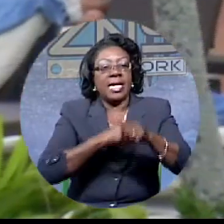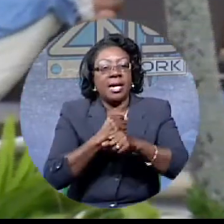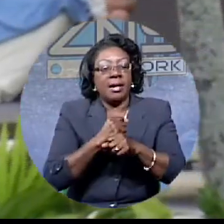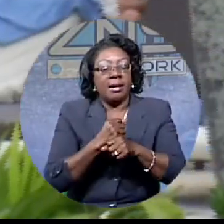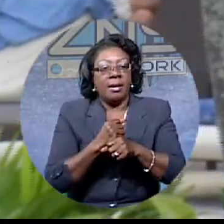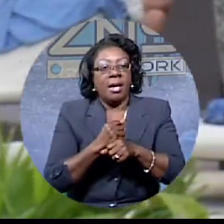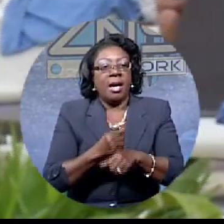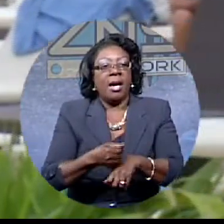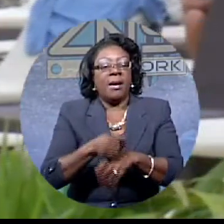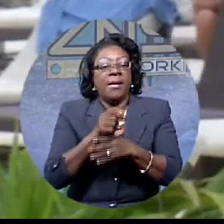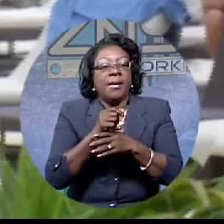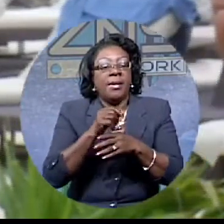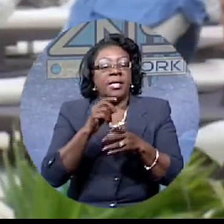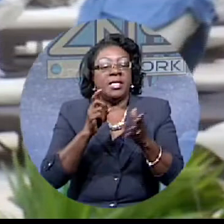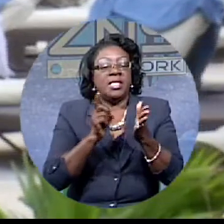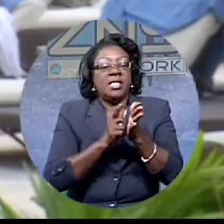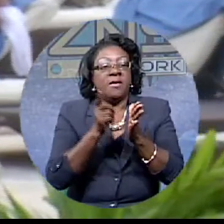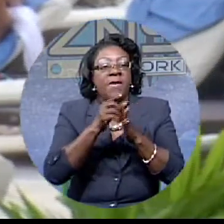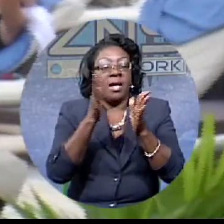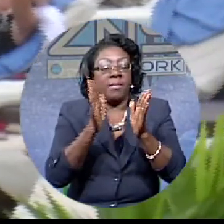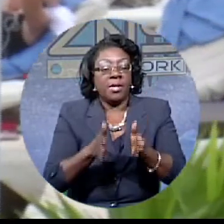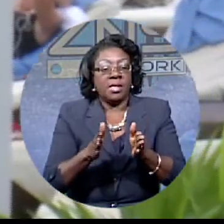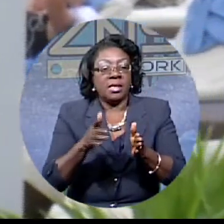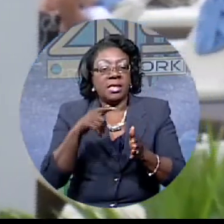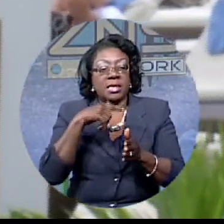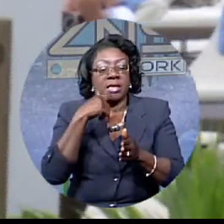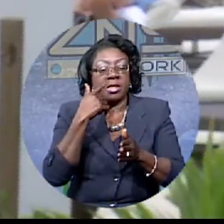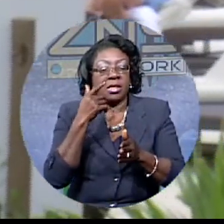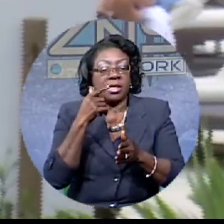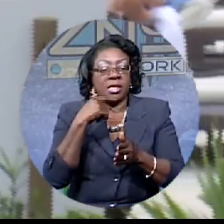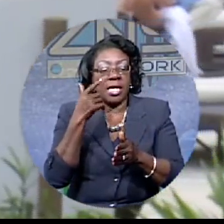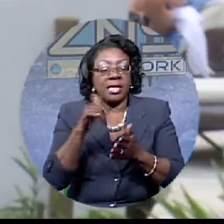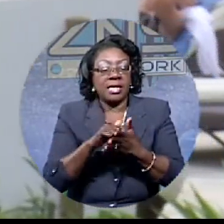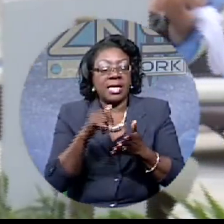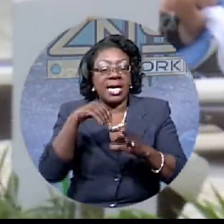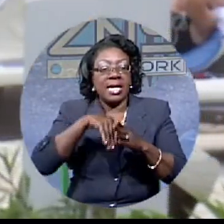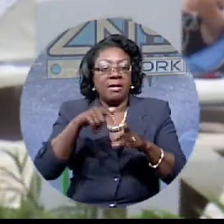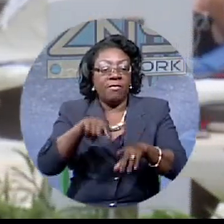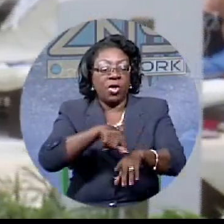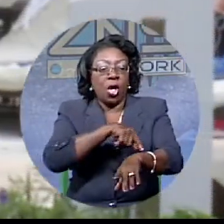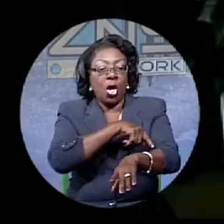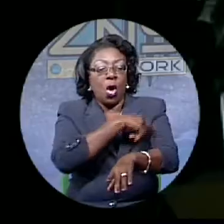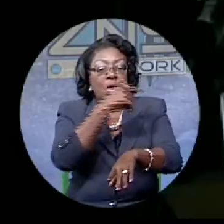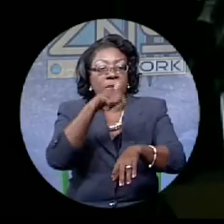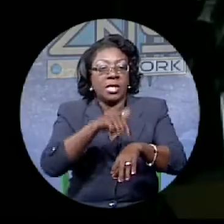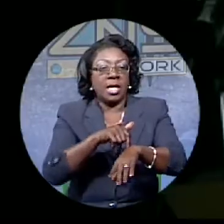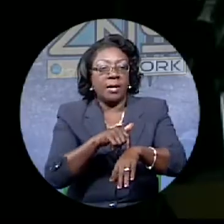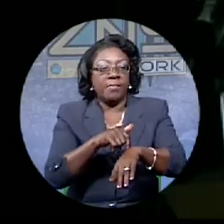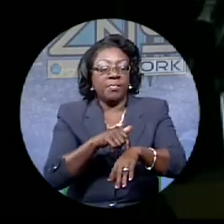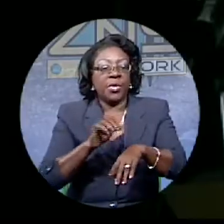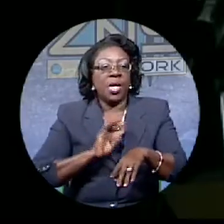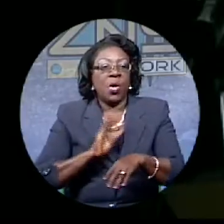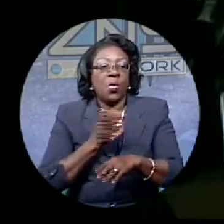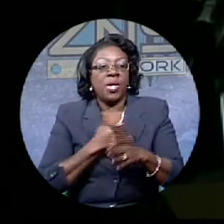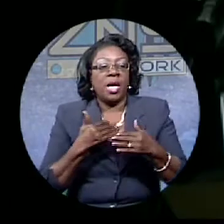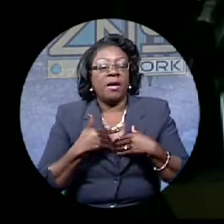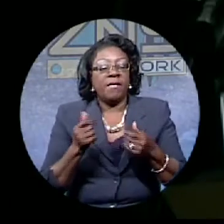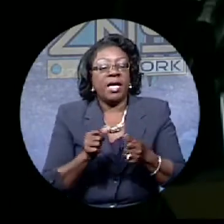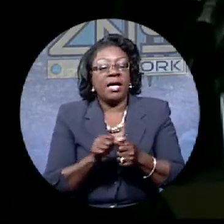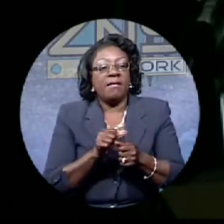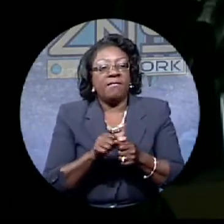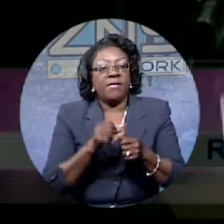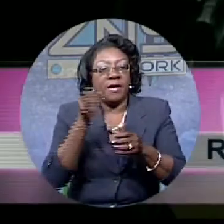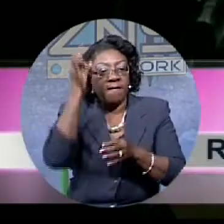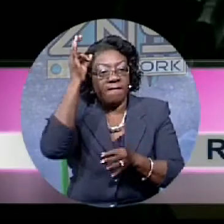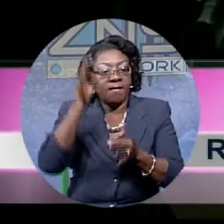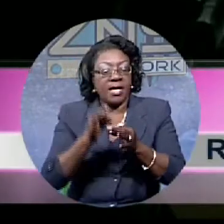be engaged. Developer Sophie Stanbrook says they're in it for the long haul. We have every faith that this development